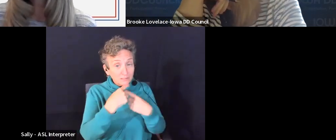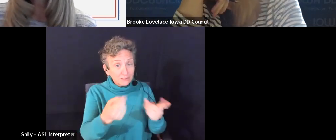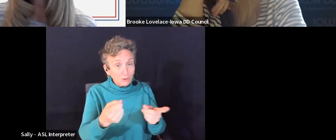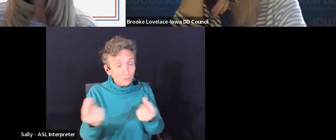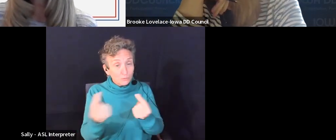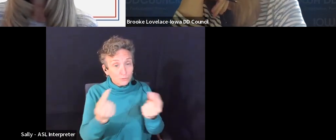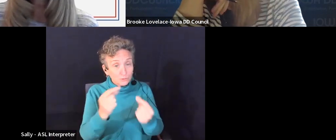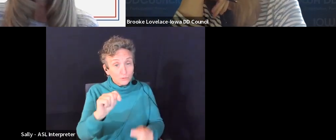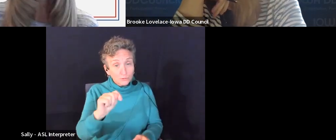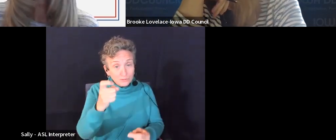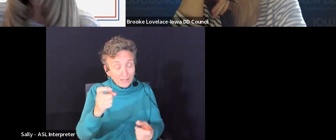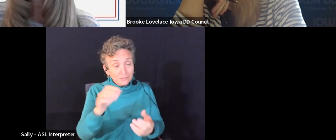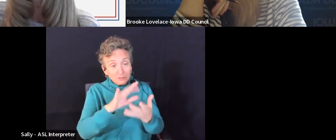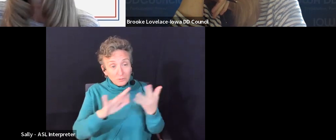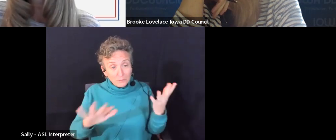disability expenses.